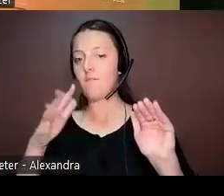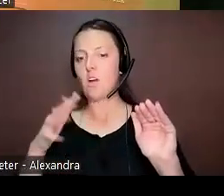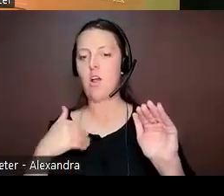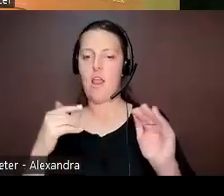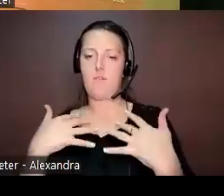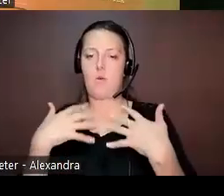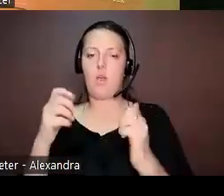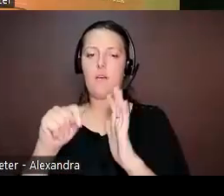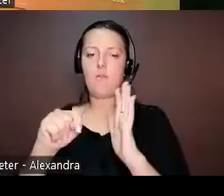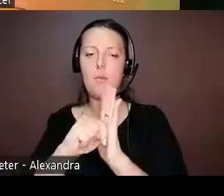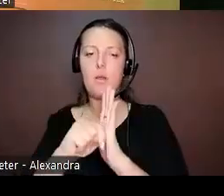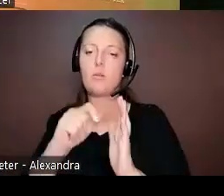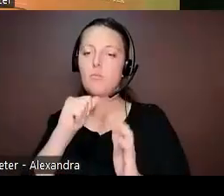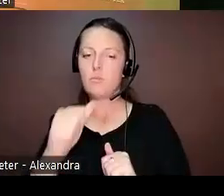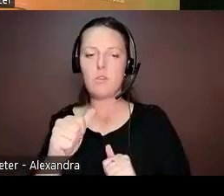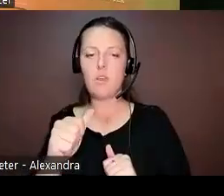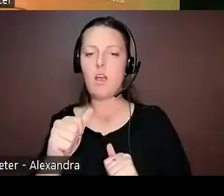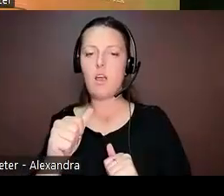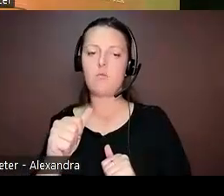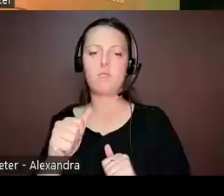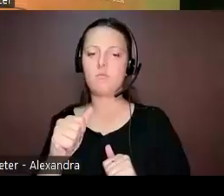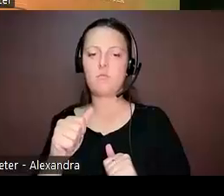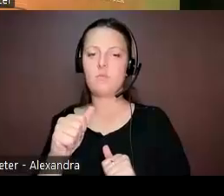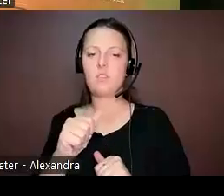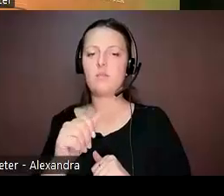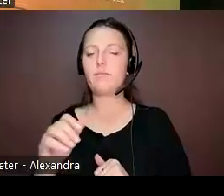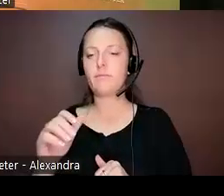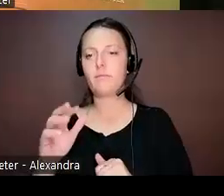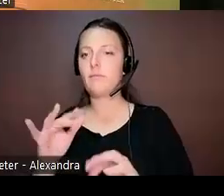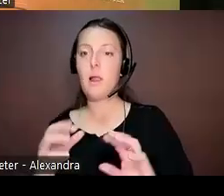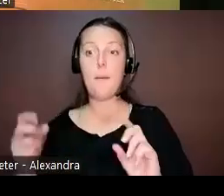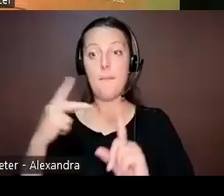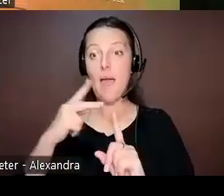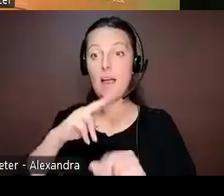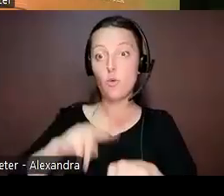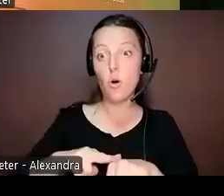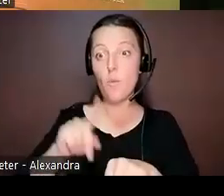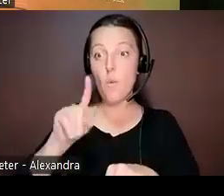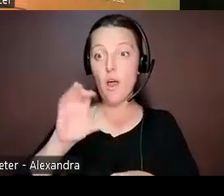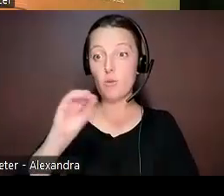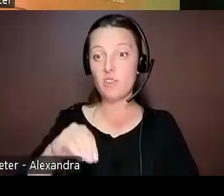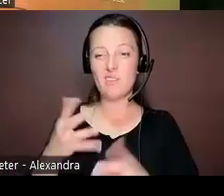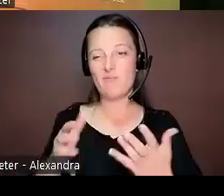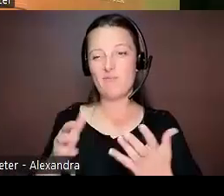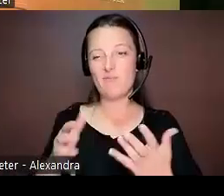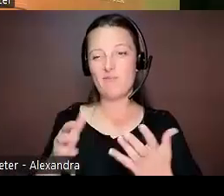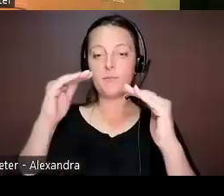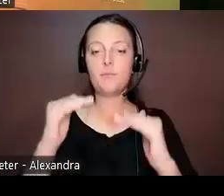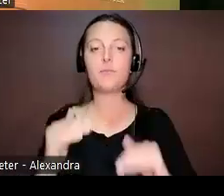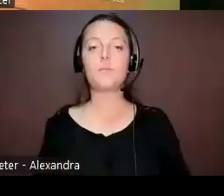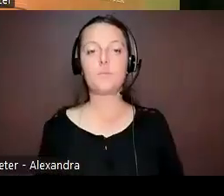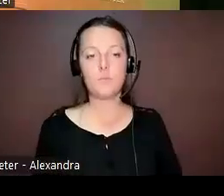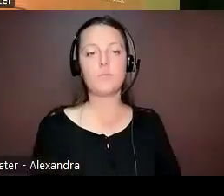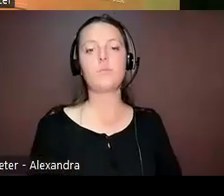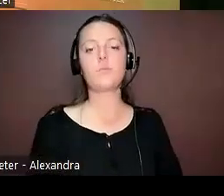then you know, at around that time, this was, I think, actually time when Mark Oldham and I were actually still